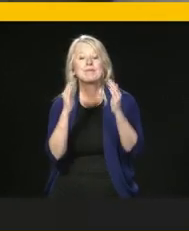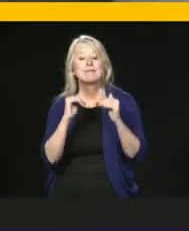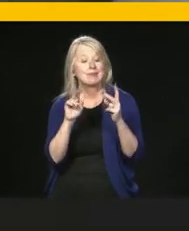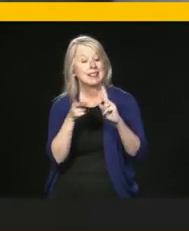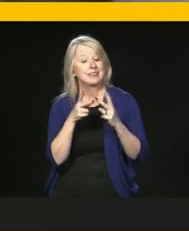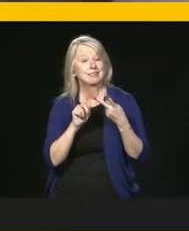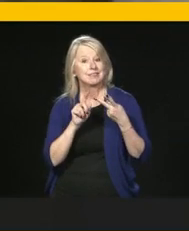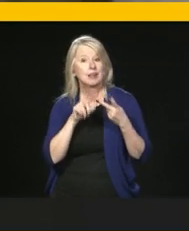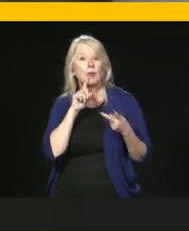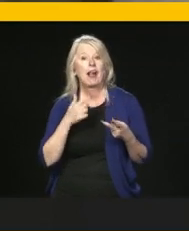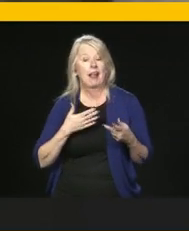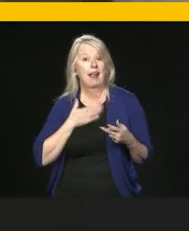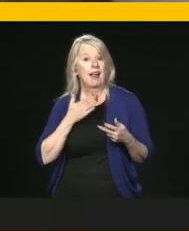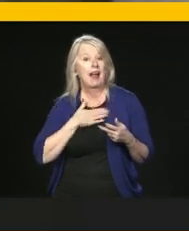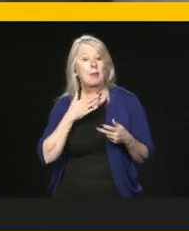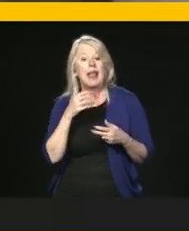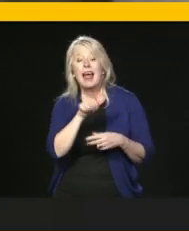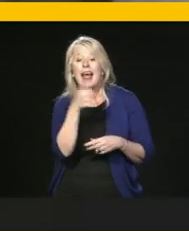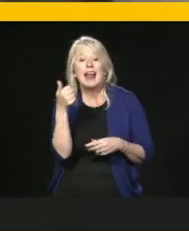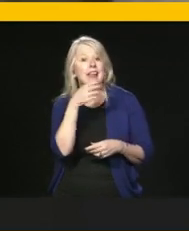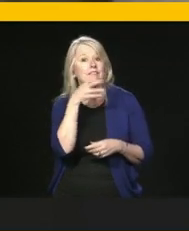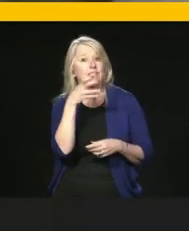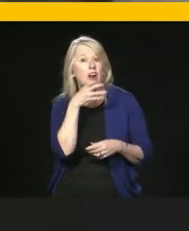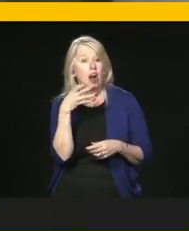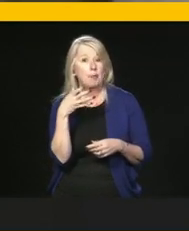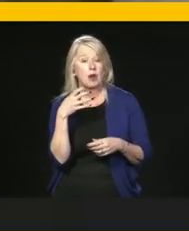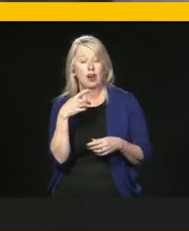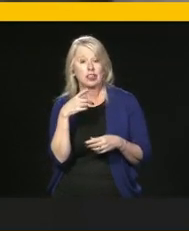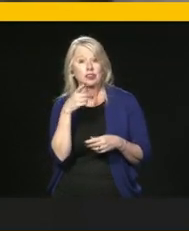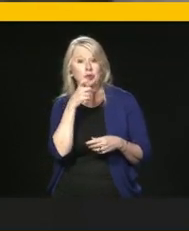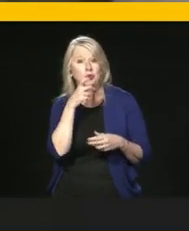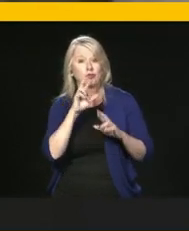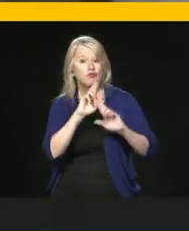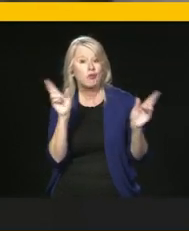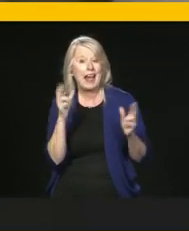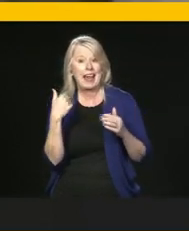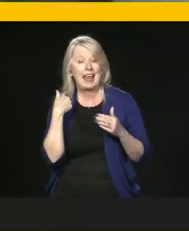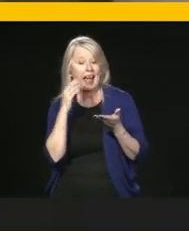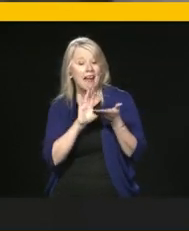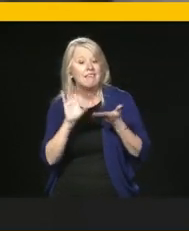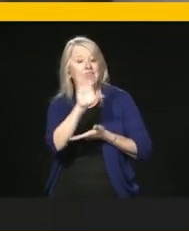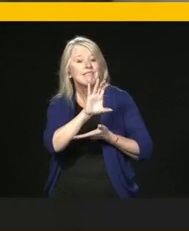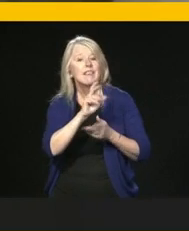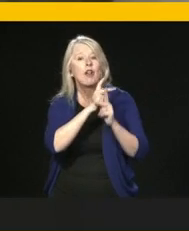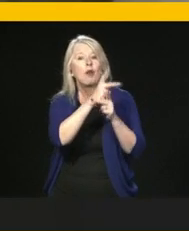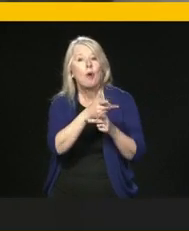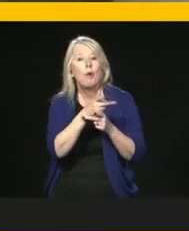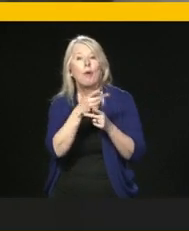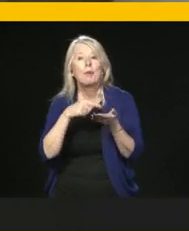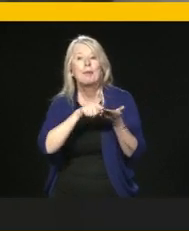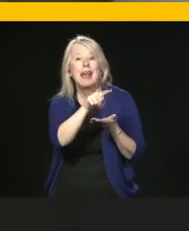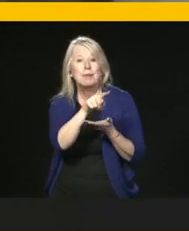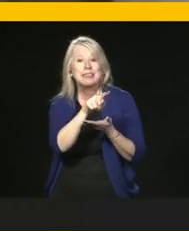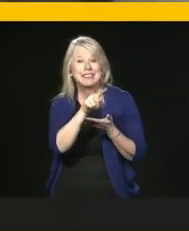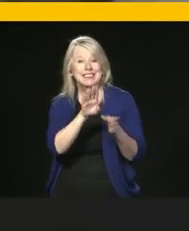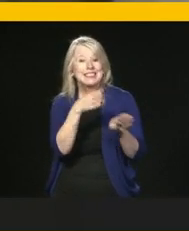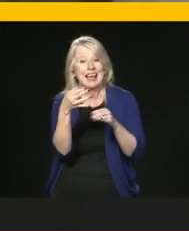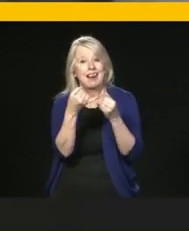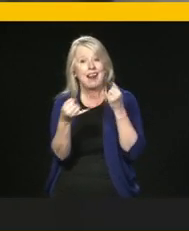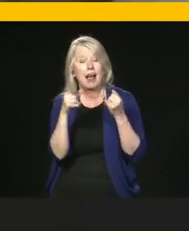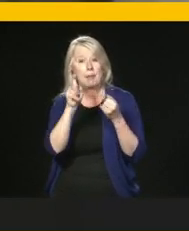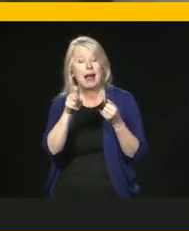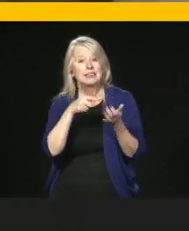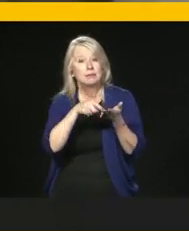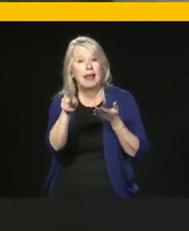who have an outstanding advance payments program loan deadline on April 30th or earlier will now receive a stay